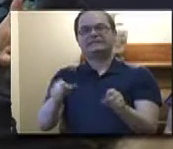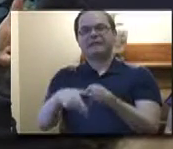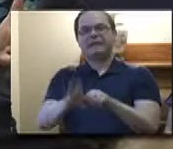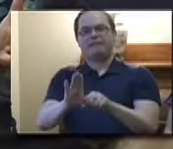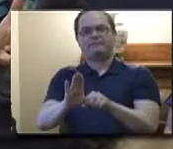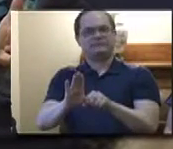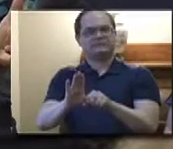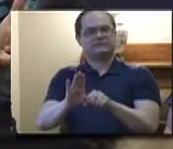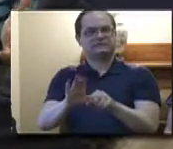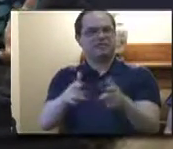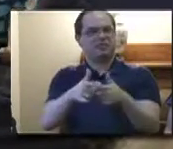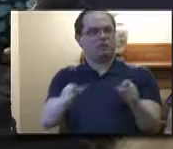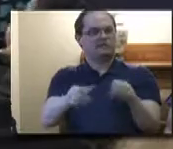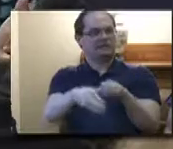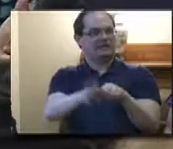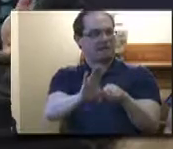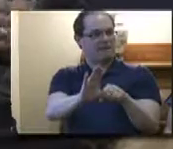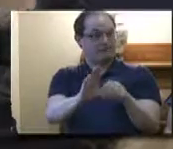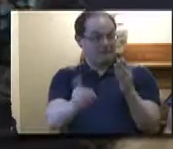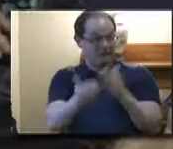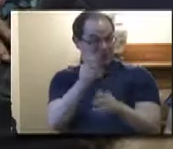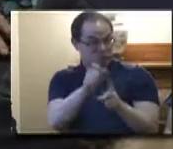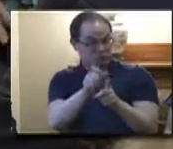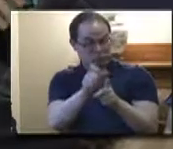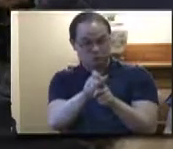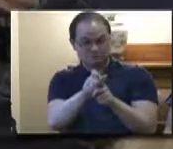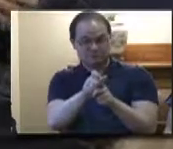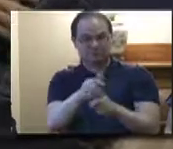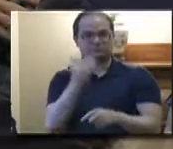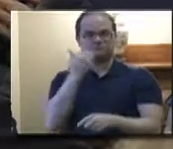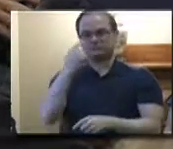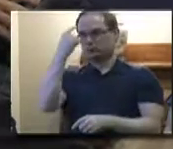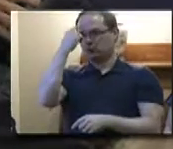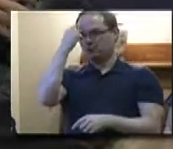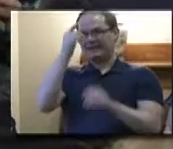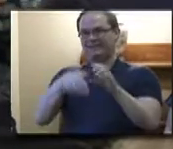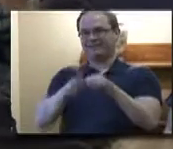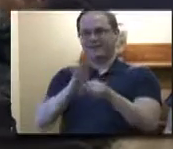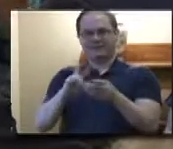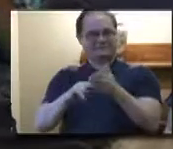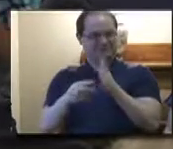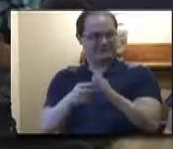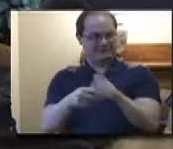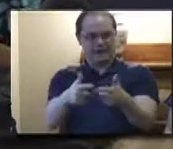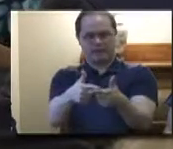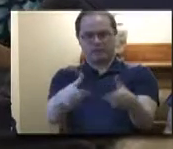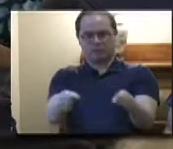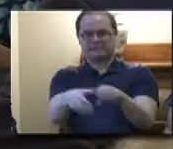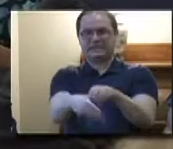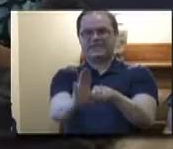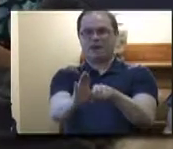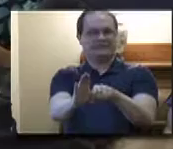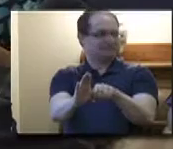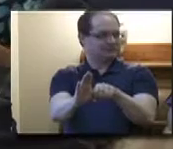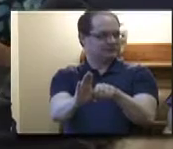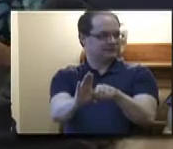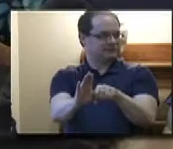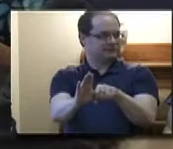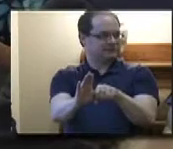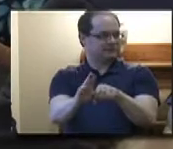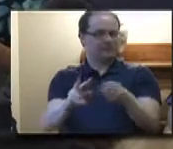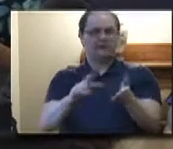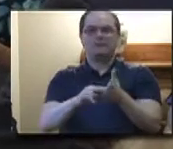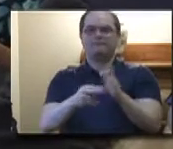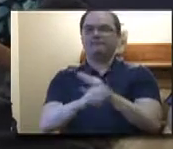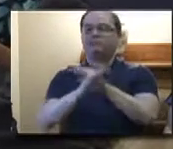incompetent. That might be a new term. You know what a mentally incompetent is, but linguistically incompetent means